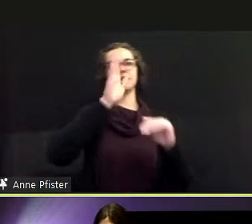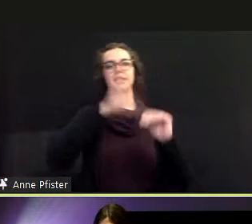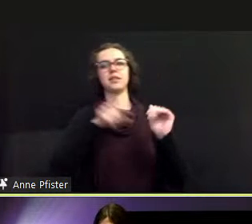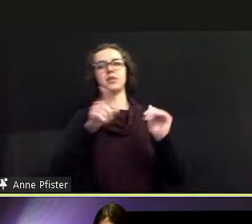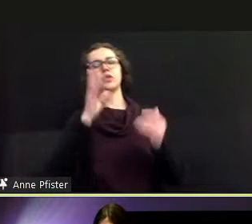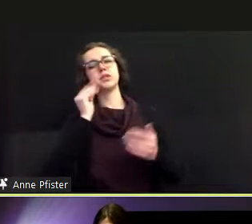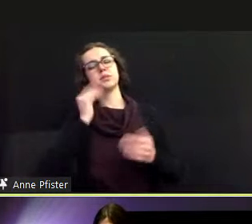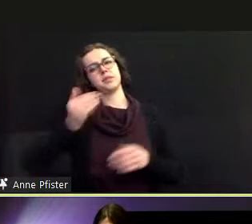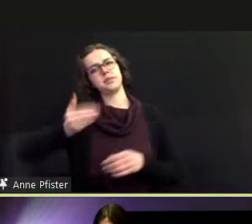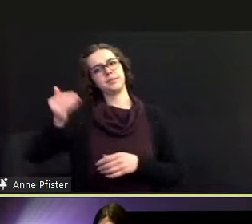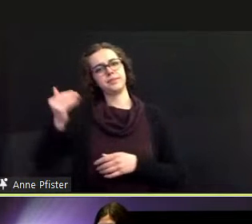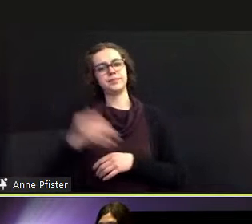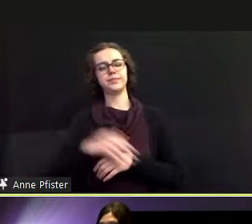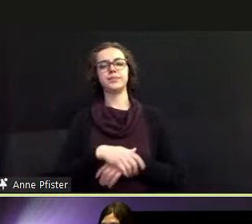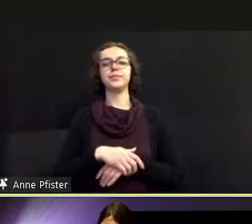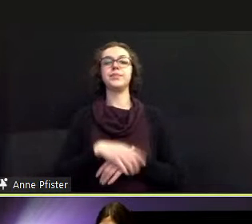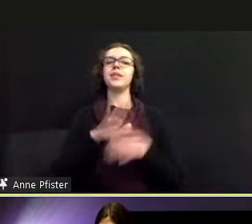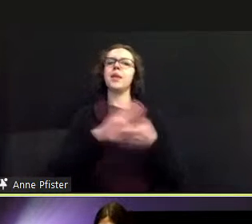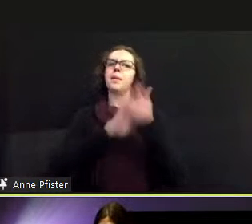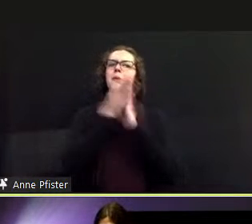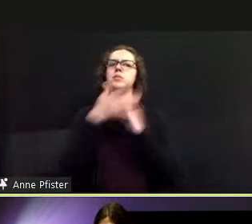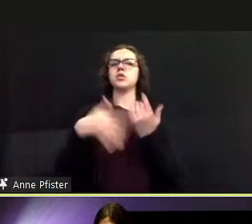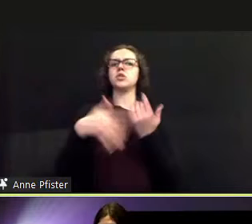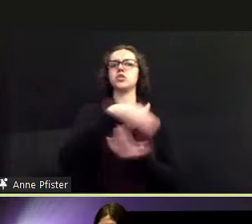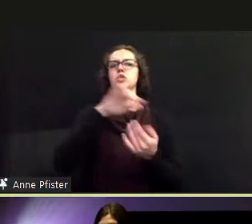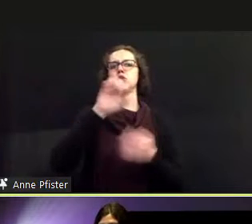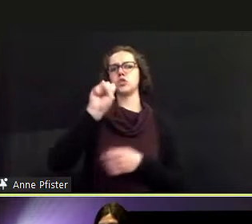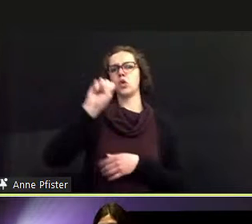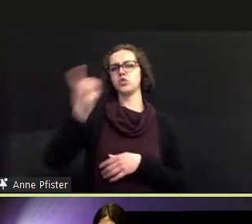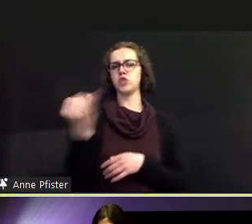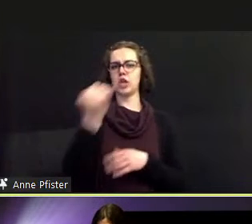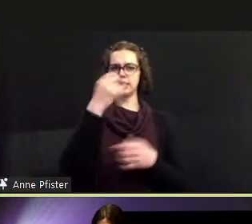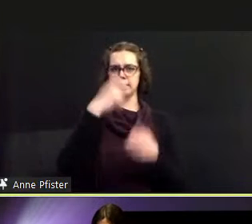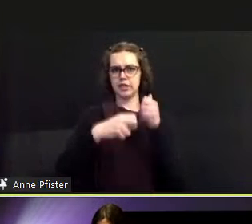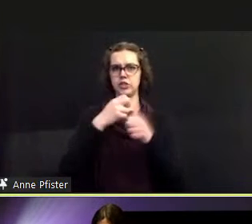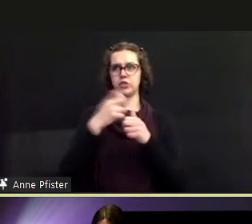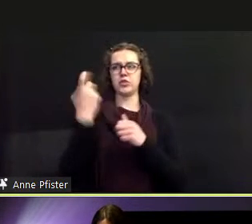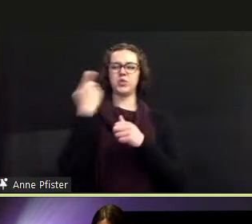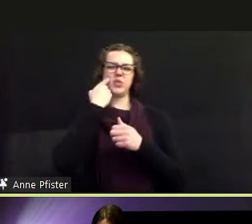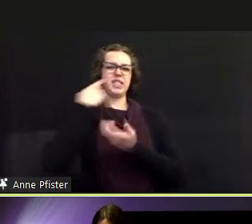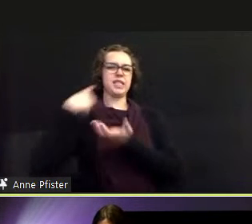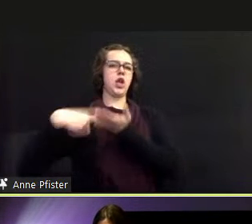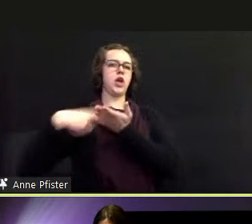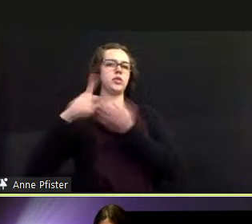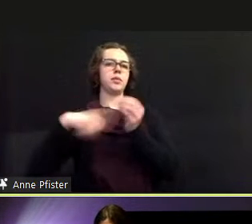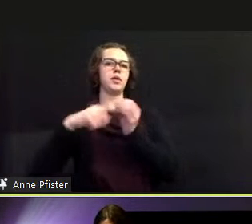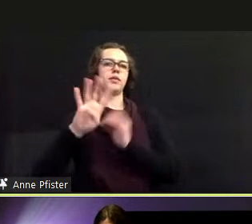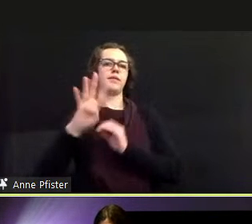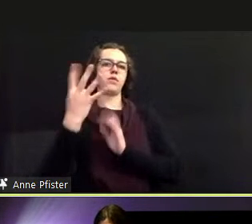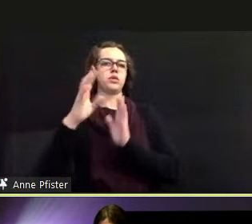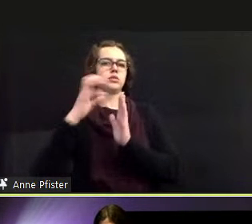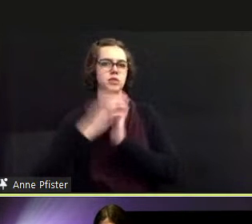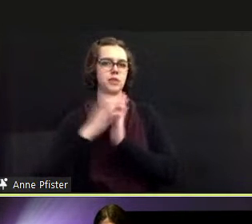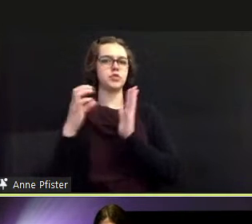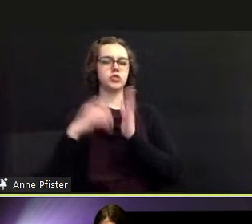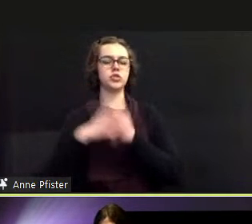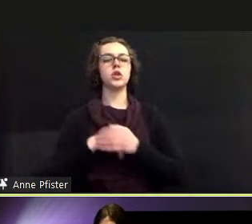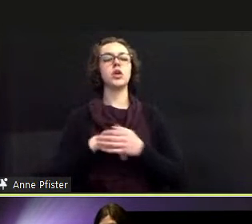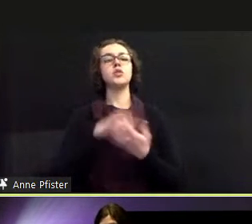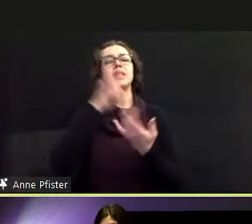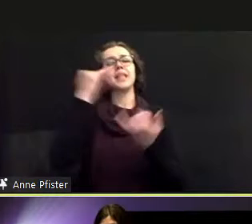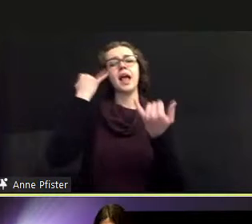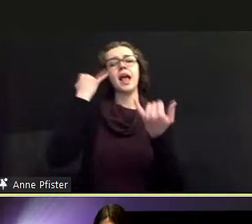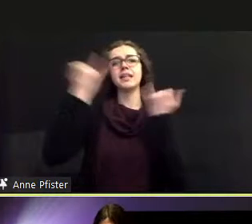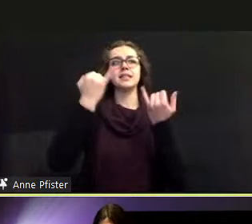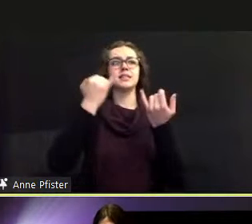urgent social justice issue, as panel participant Ann Pfister and I argue in a forthcoming book chapter. As, quote, oralist ideologies put deaf people at risk